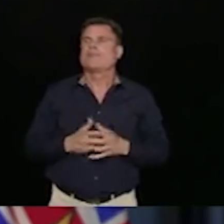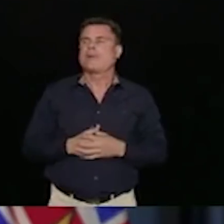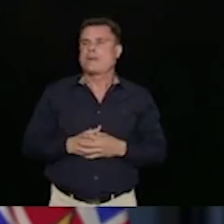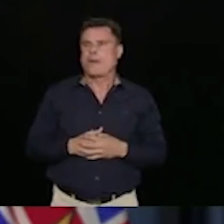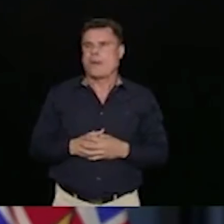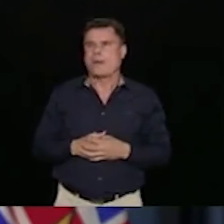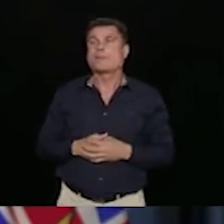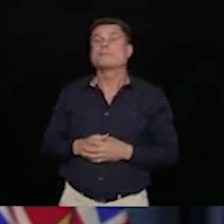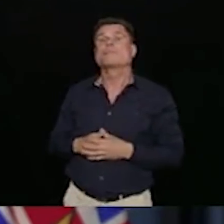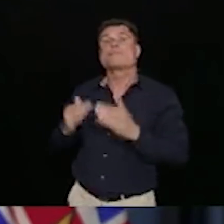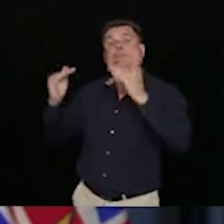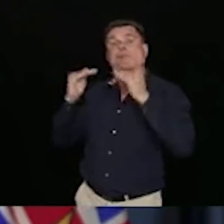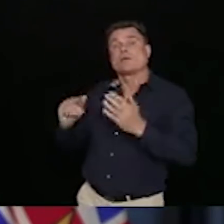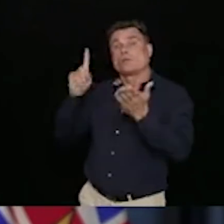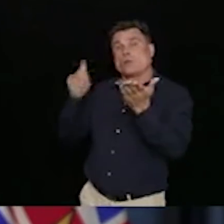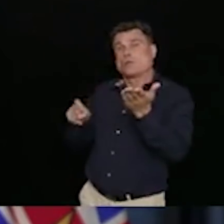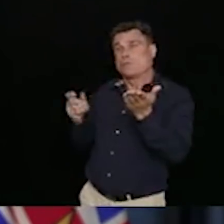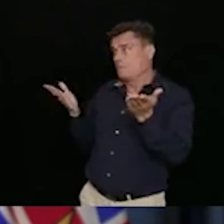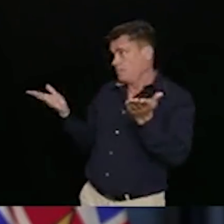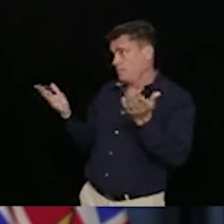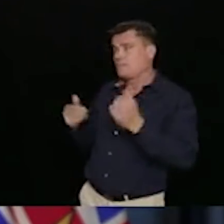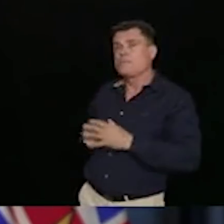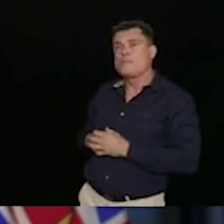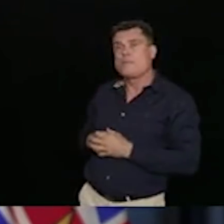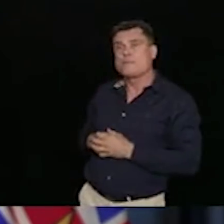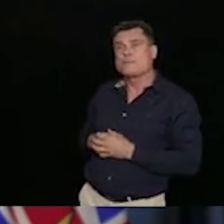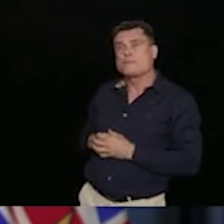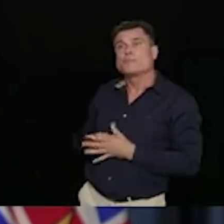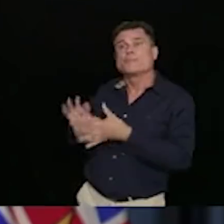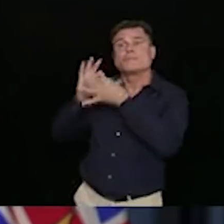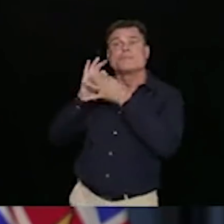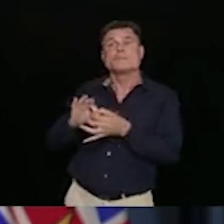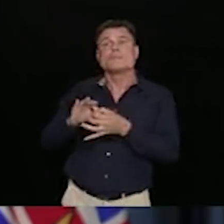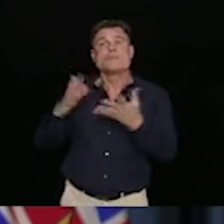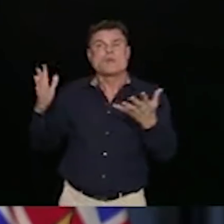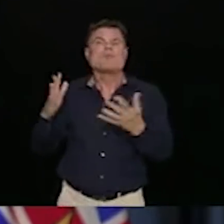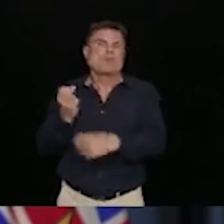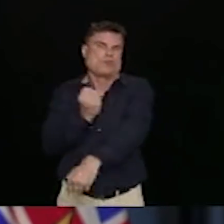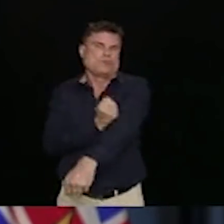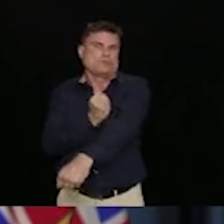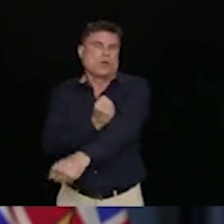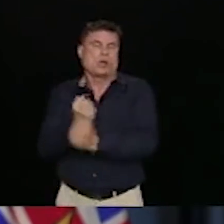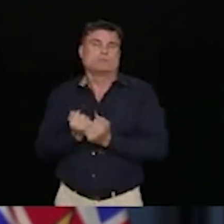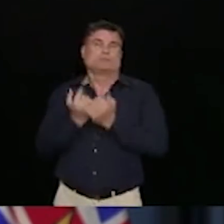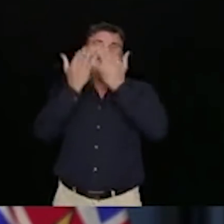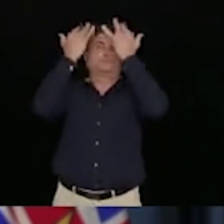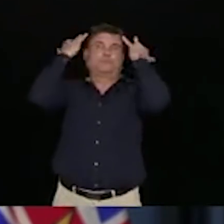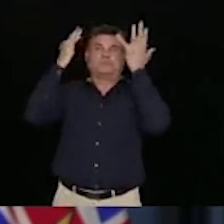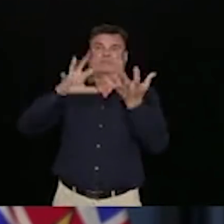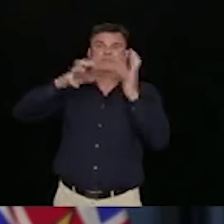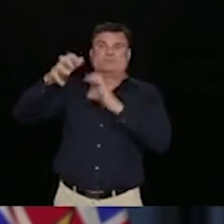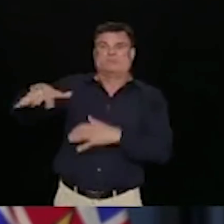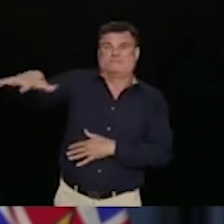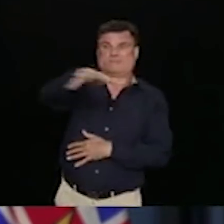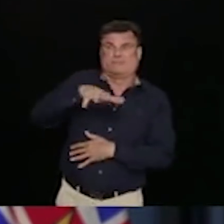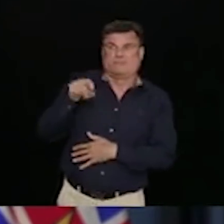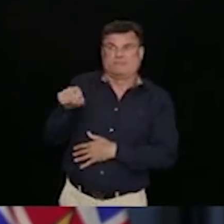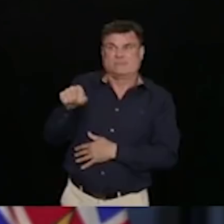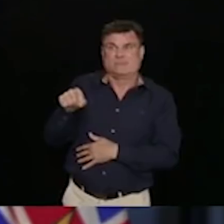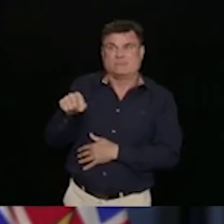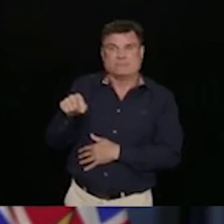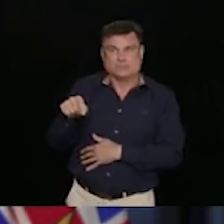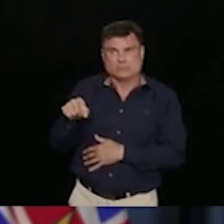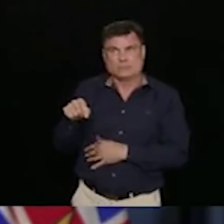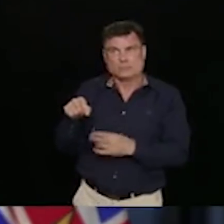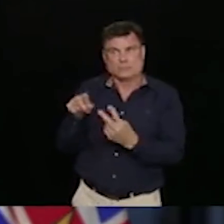Hi. Going back to the overdose crisis, you referenced it off the top, but putting the dual public health emergencies into